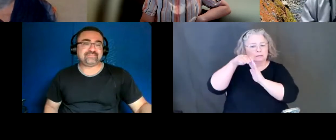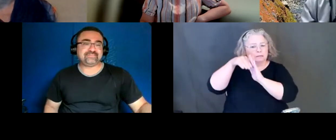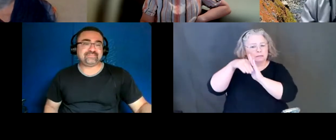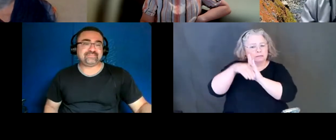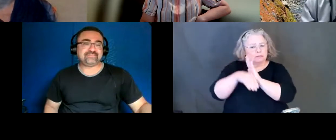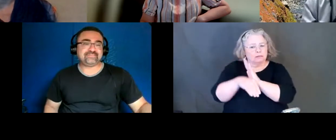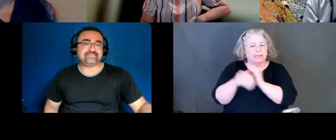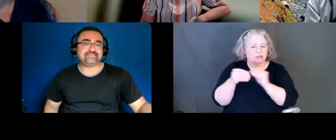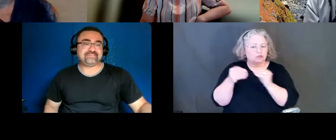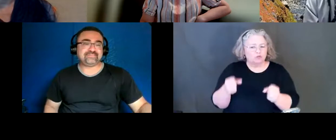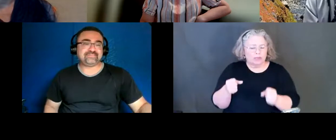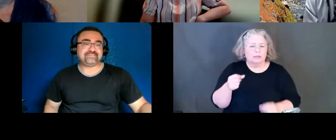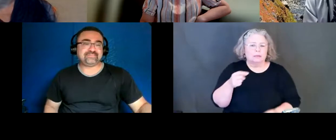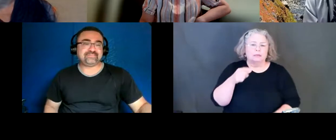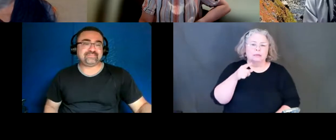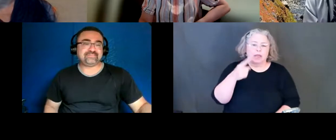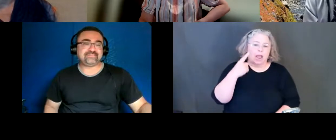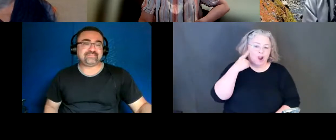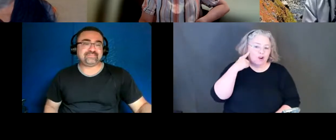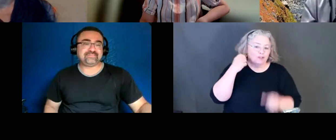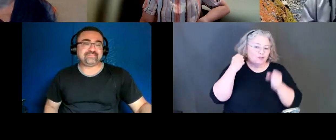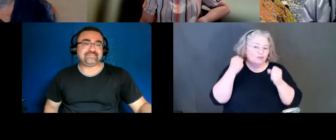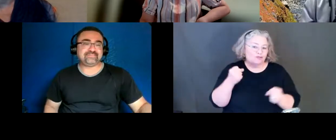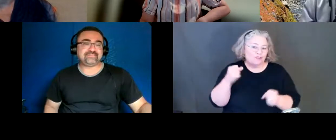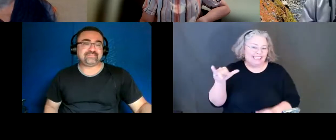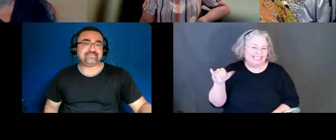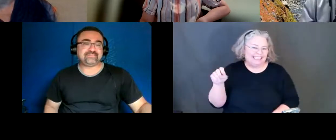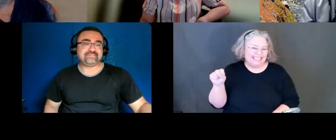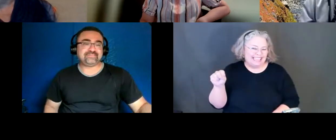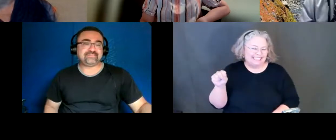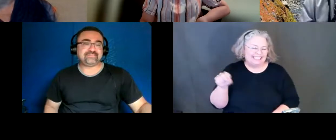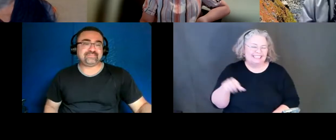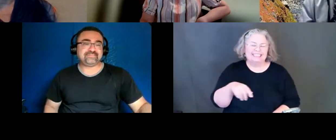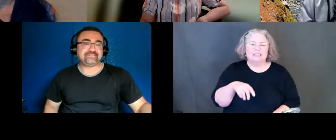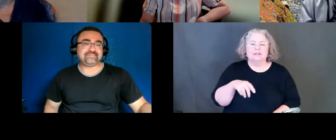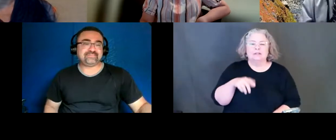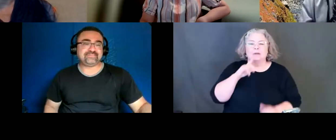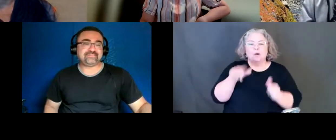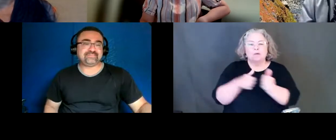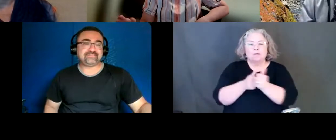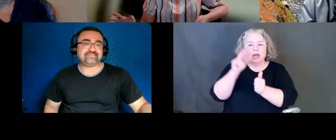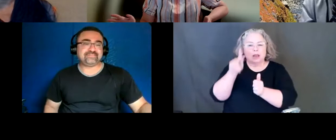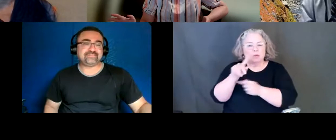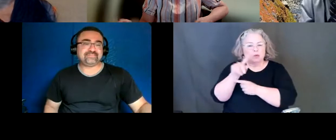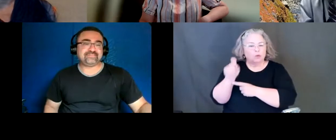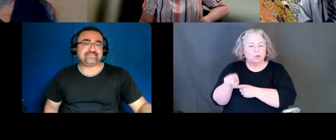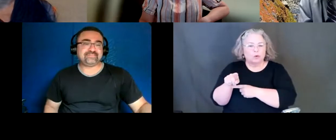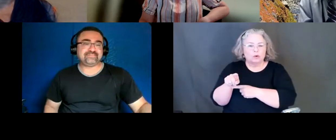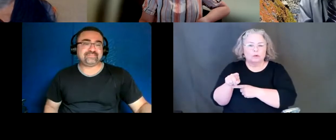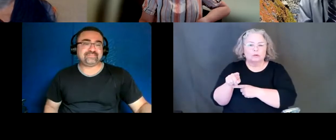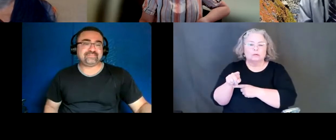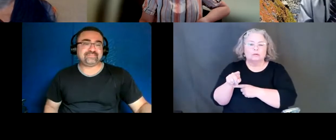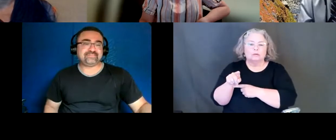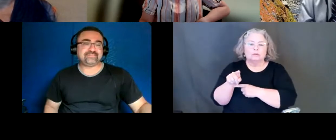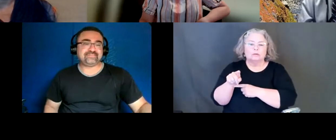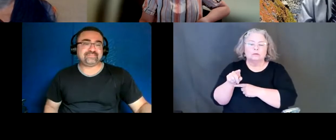Okay, so I heard a strong yes to that. And a follow-up question to that was that, you